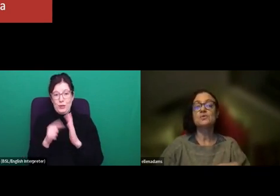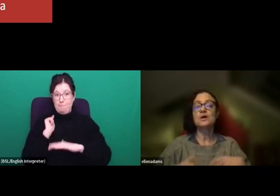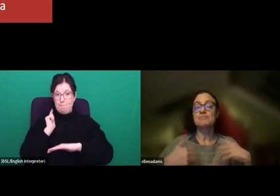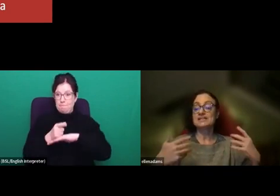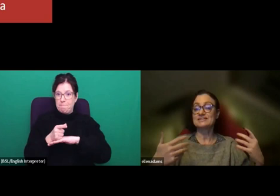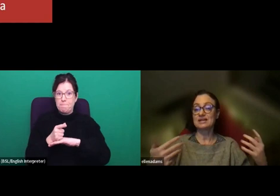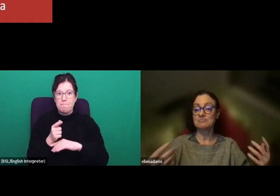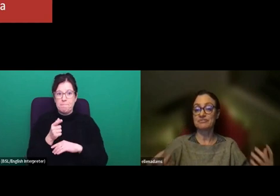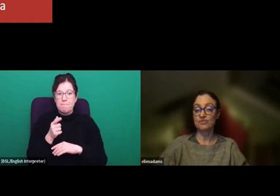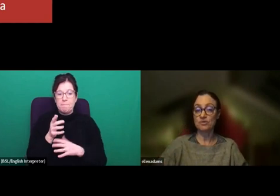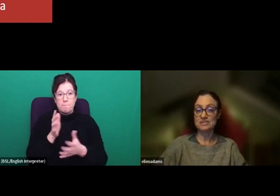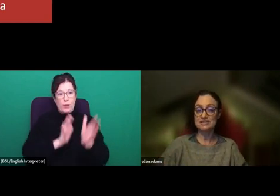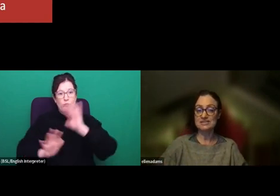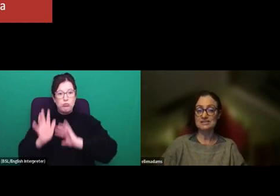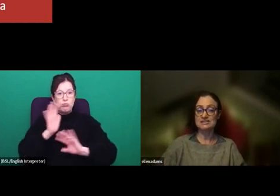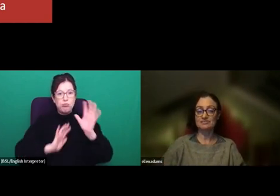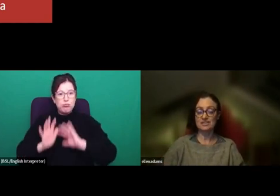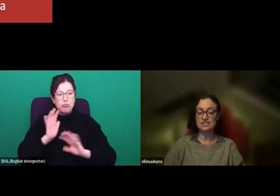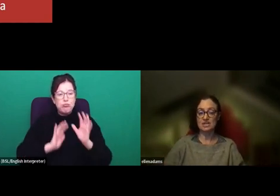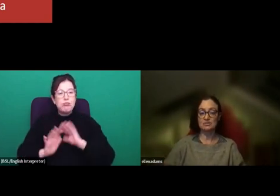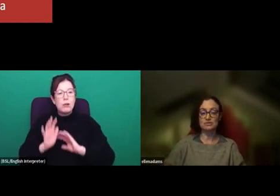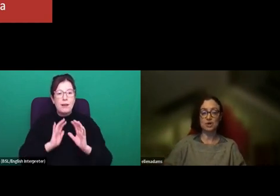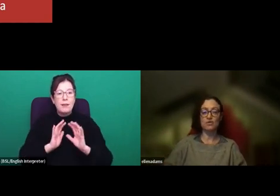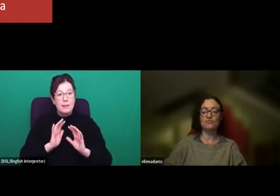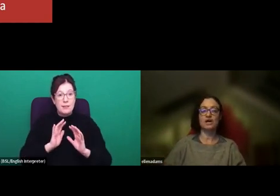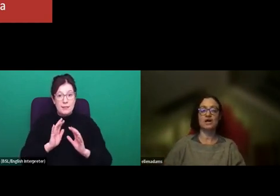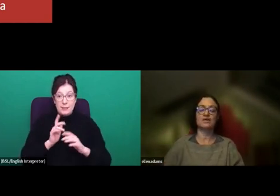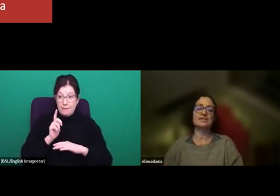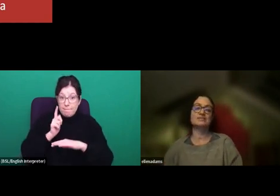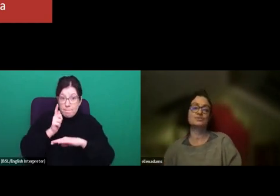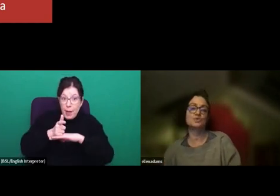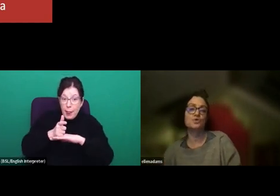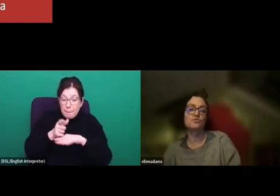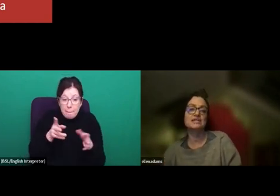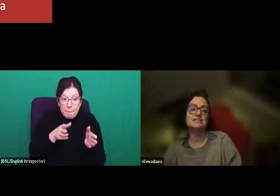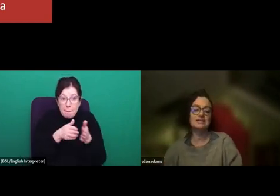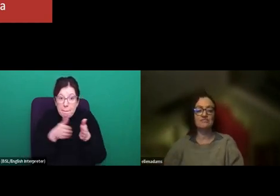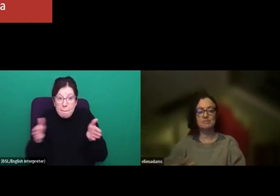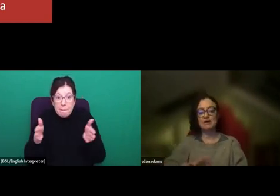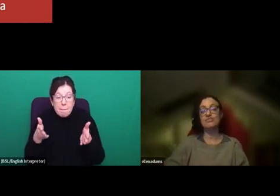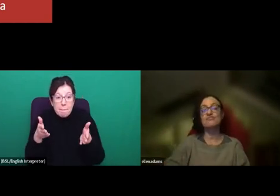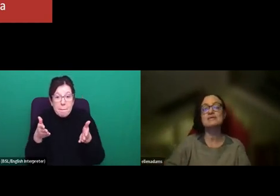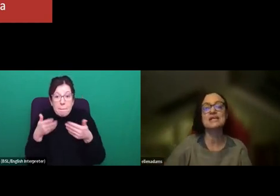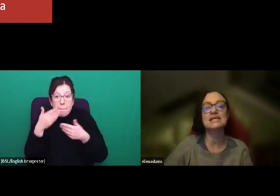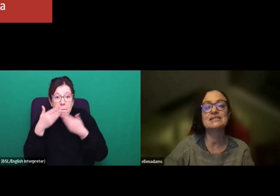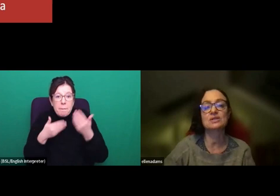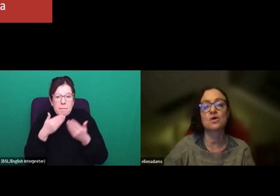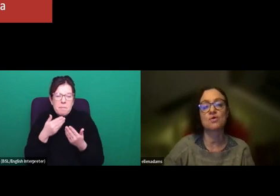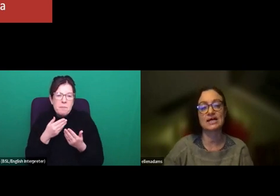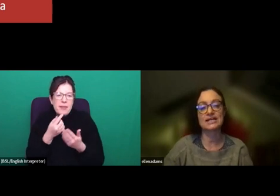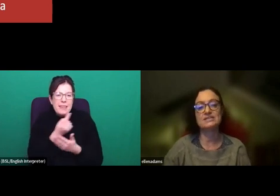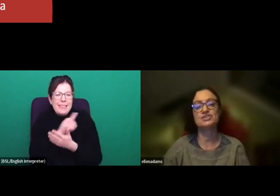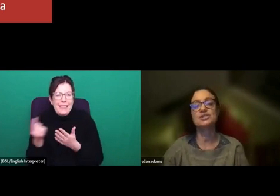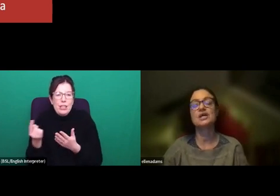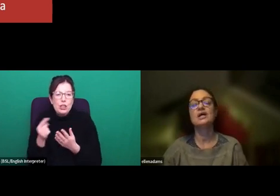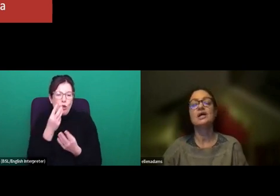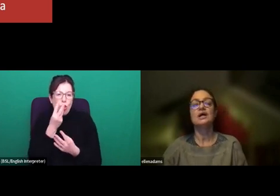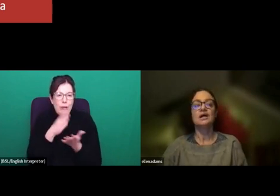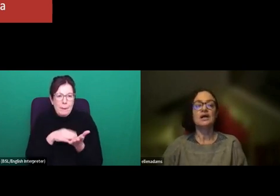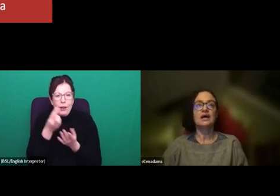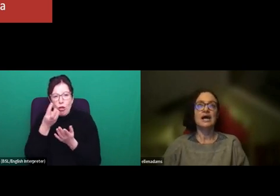to do BSL performances, videos of these stories, and they're about 3 minutes long